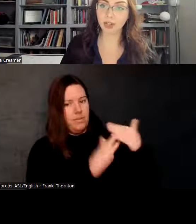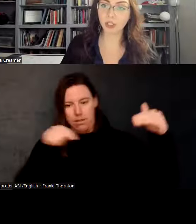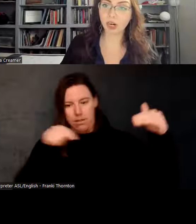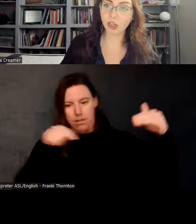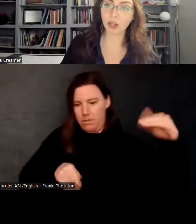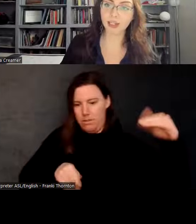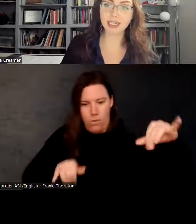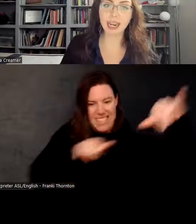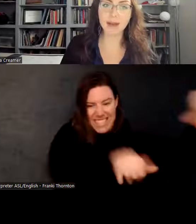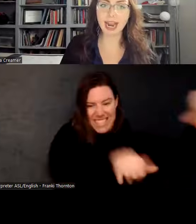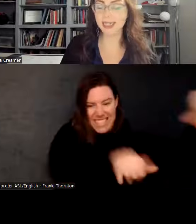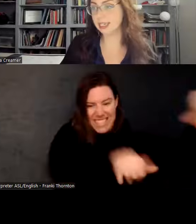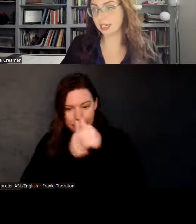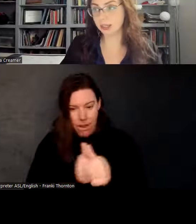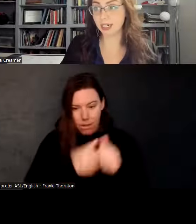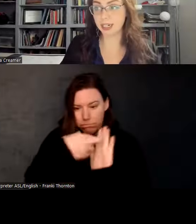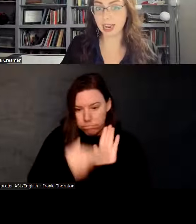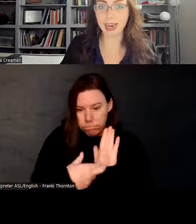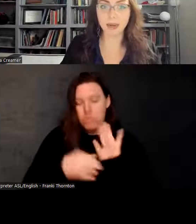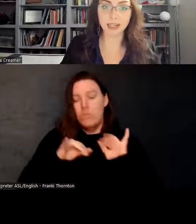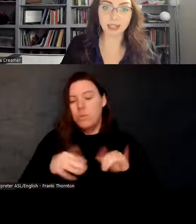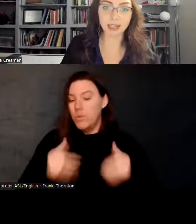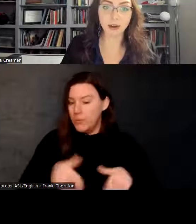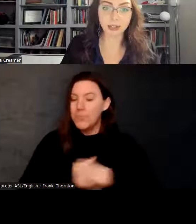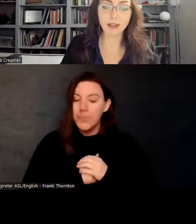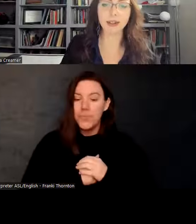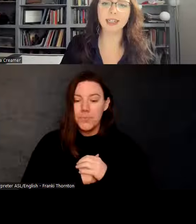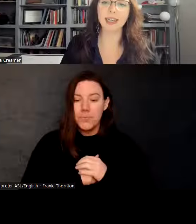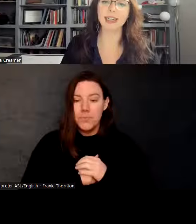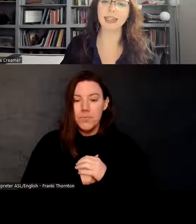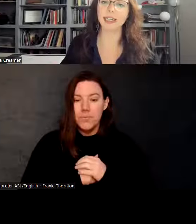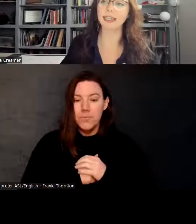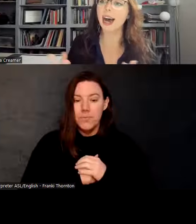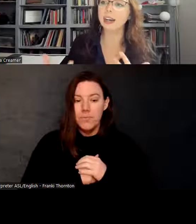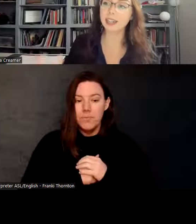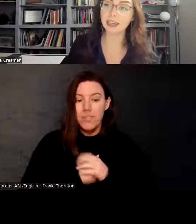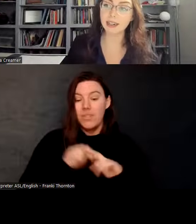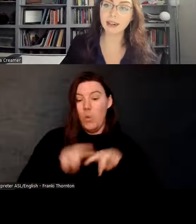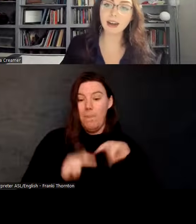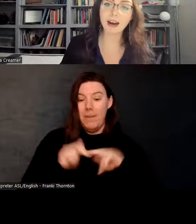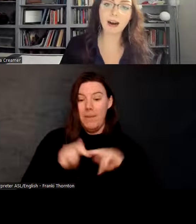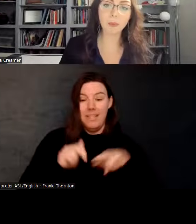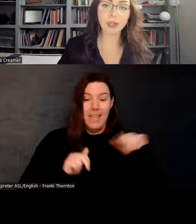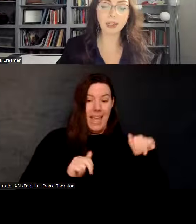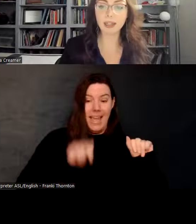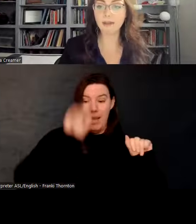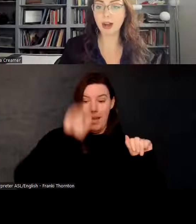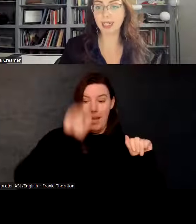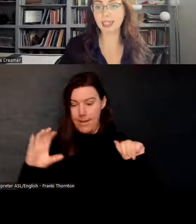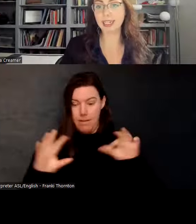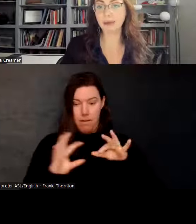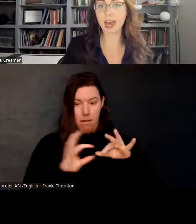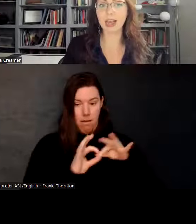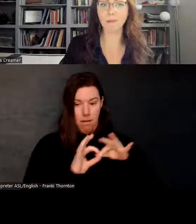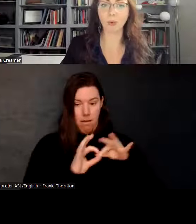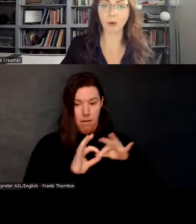organization of Katresh along the same axis as buildings A, B, and C altogether indicates that the entire site was likely founded